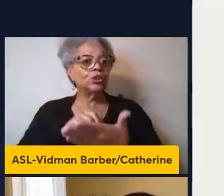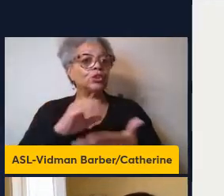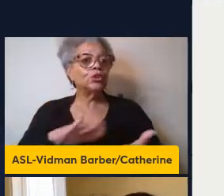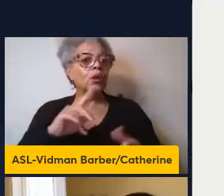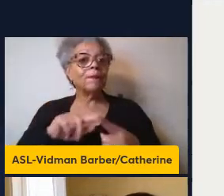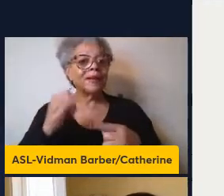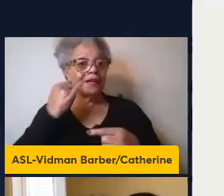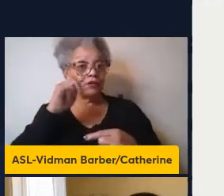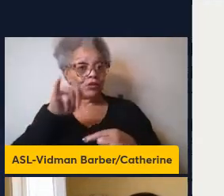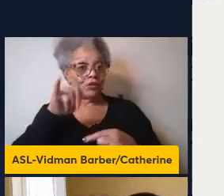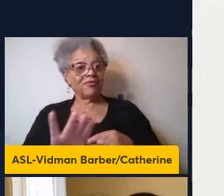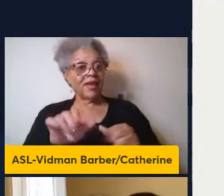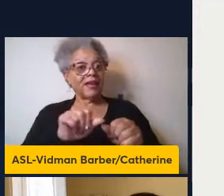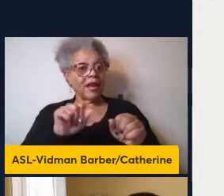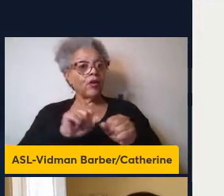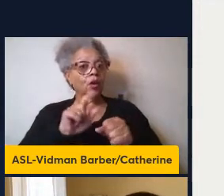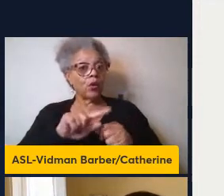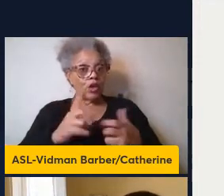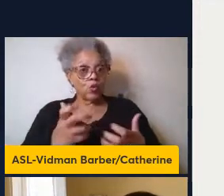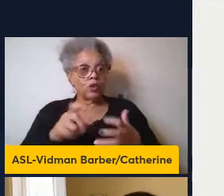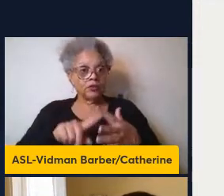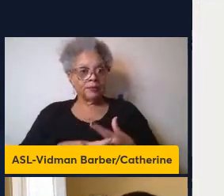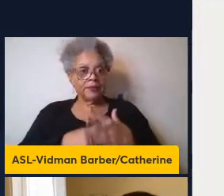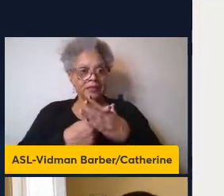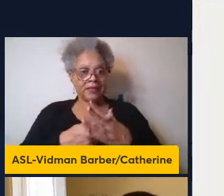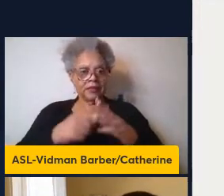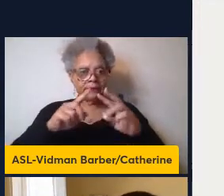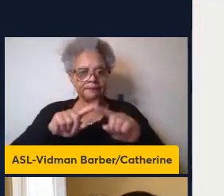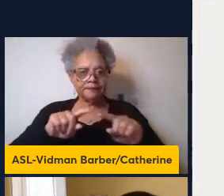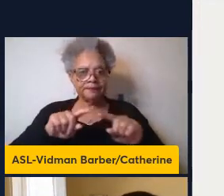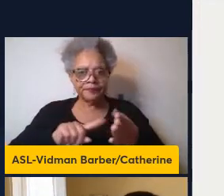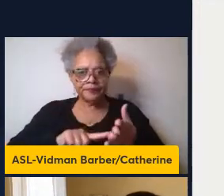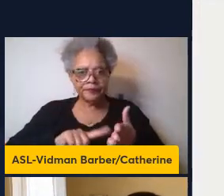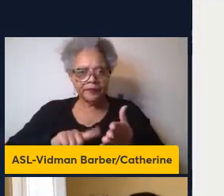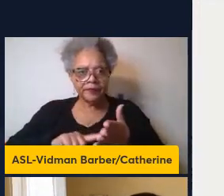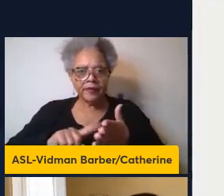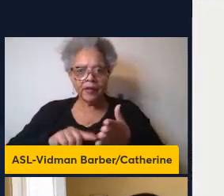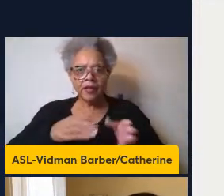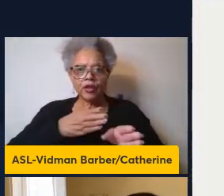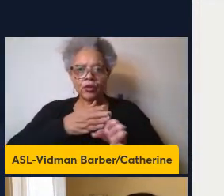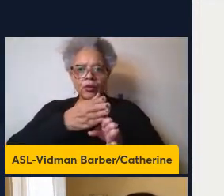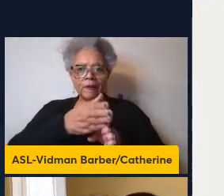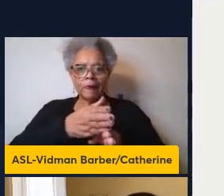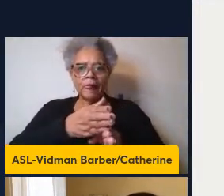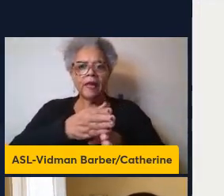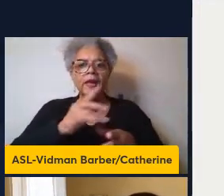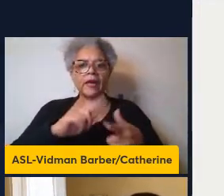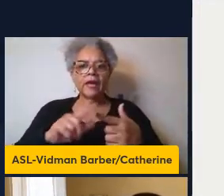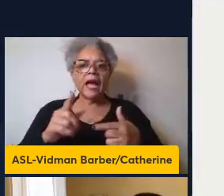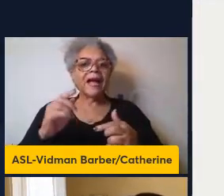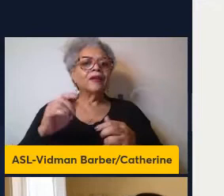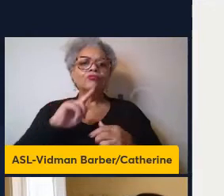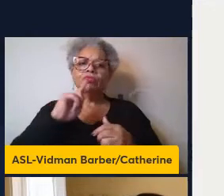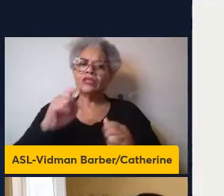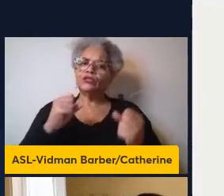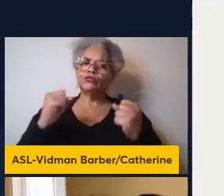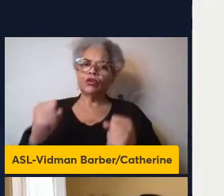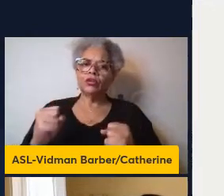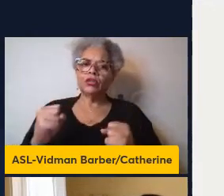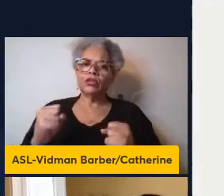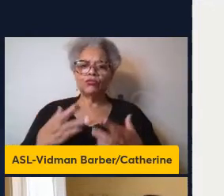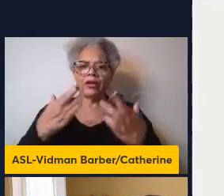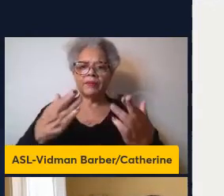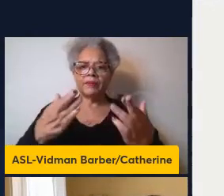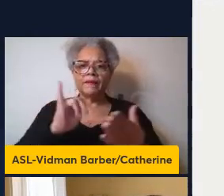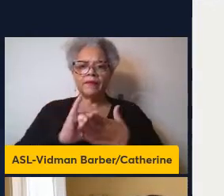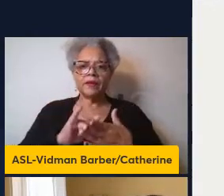in that place where you want to begin to explore career fields, I highly recommend that you pay attention to this top